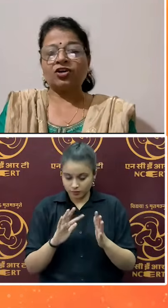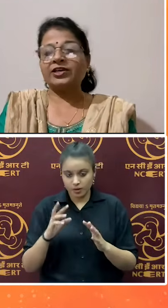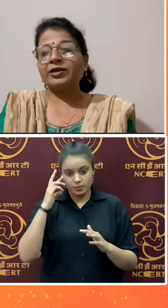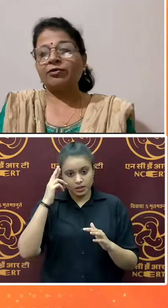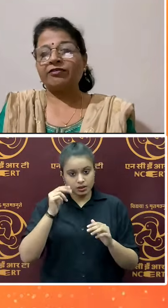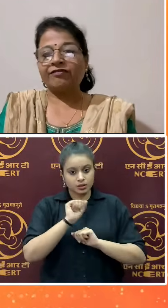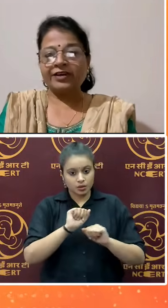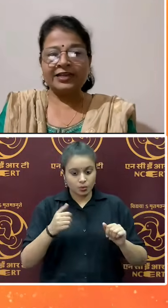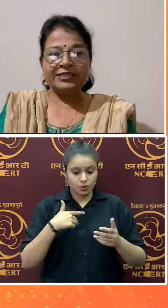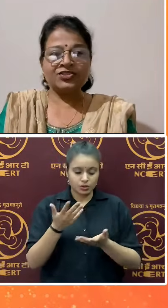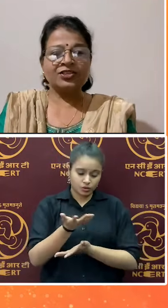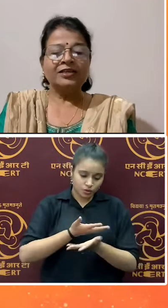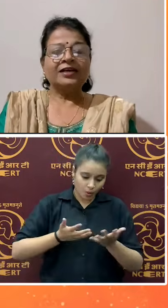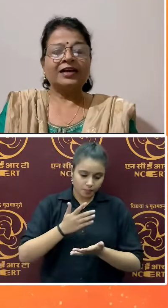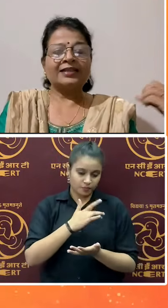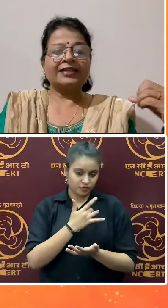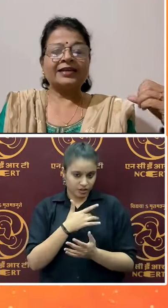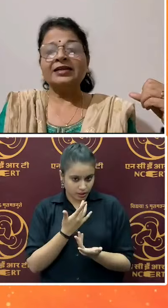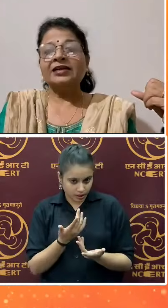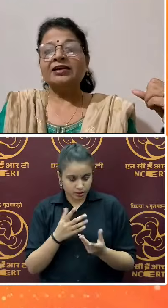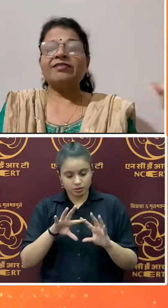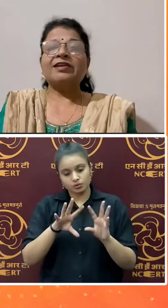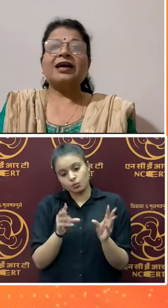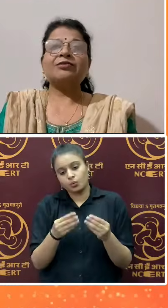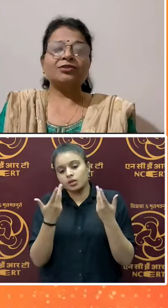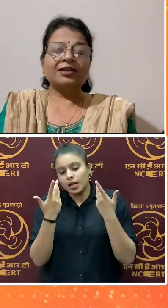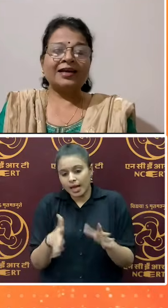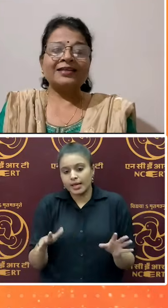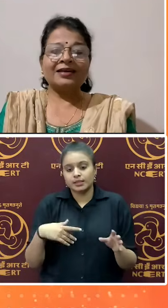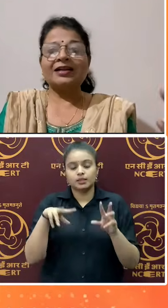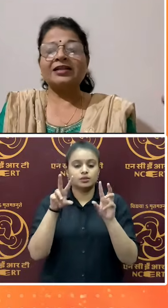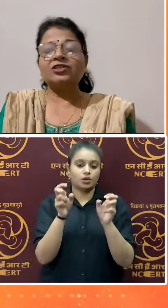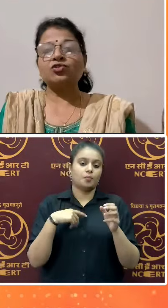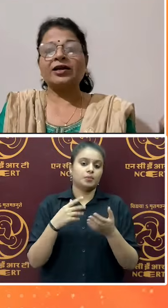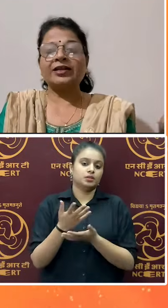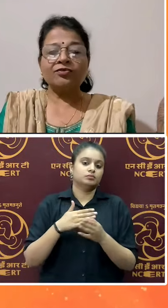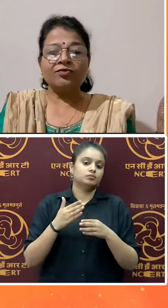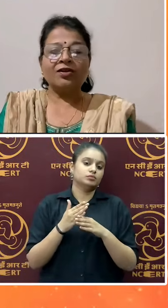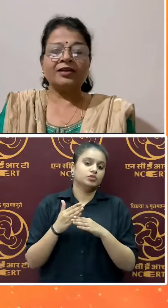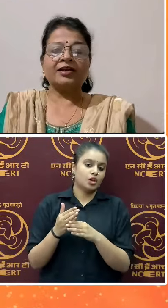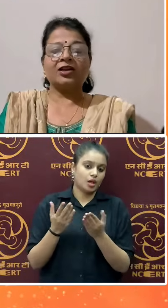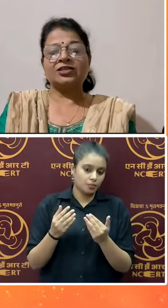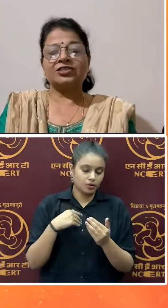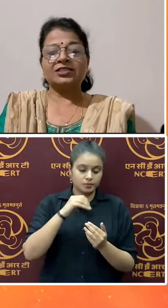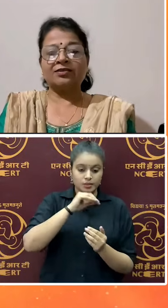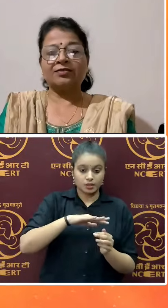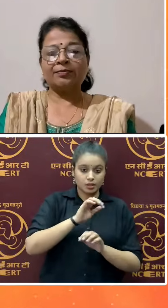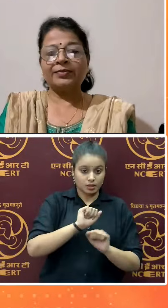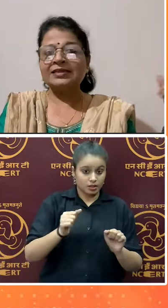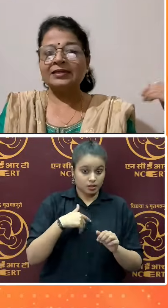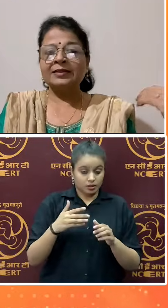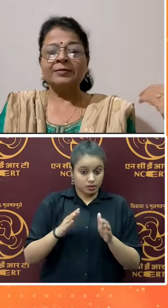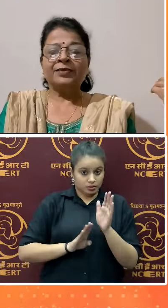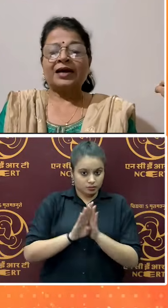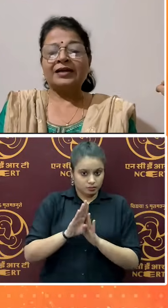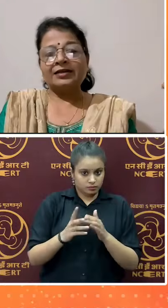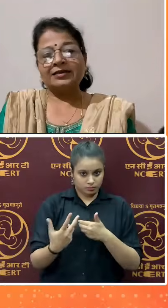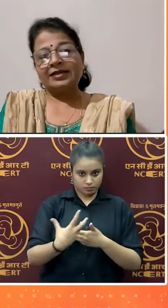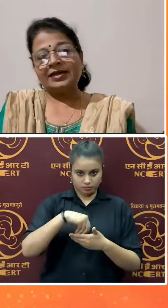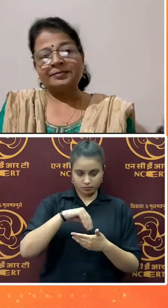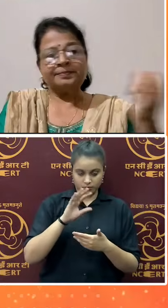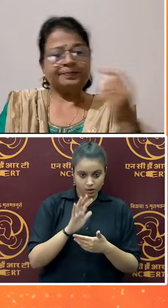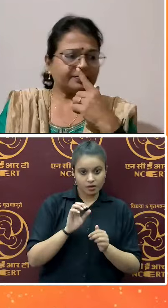for talking about feelings, and then we will have to train the adults who are involved in adolescent development,